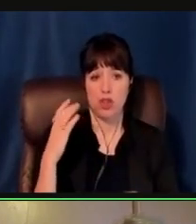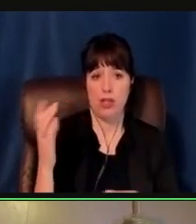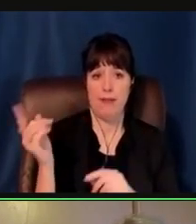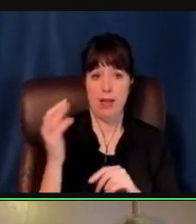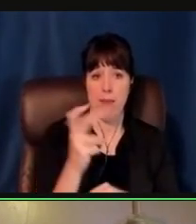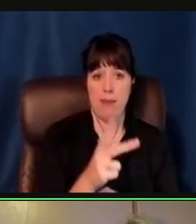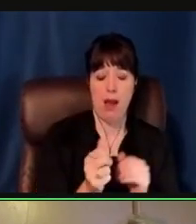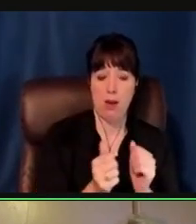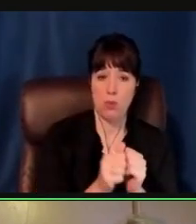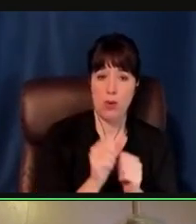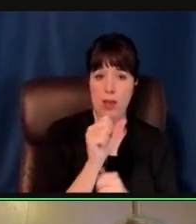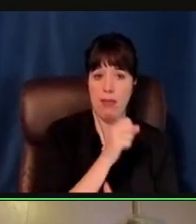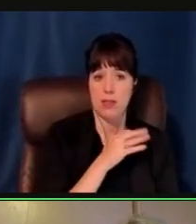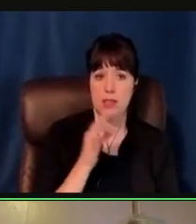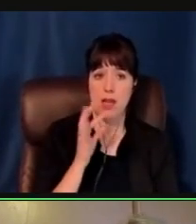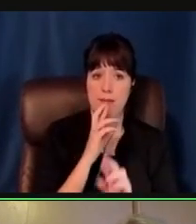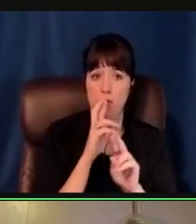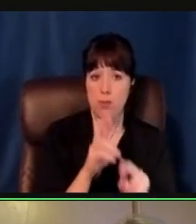staff report